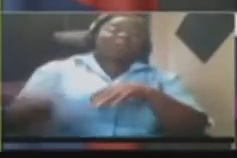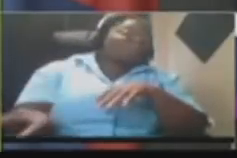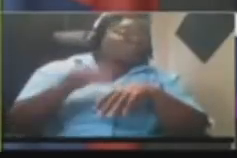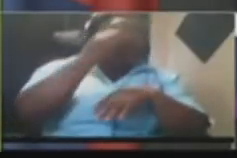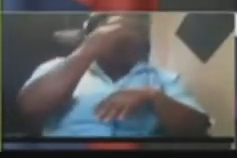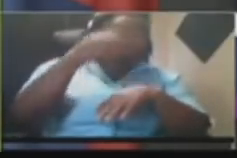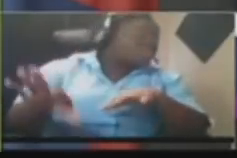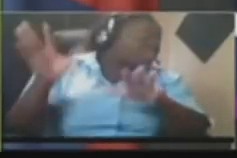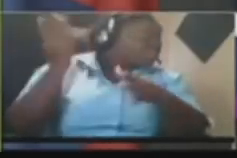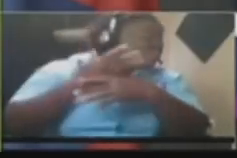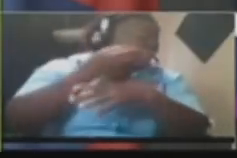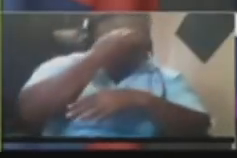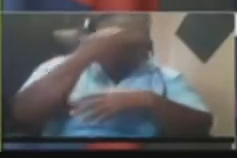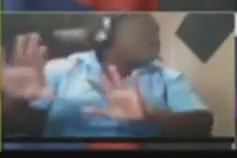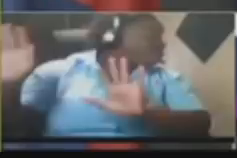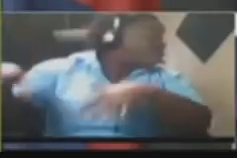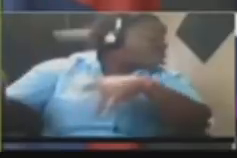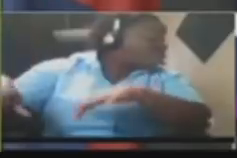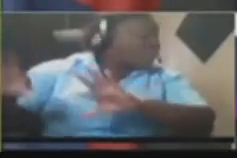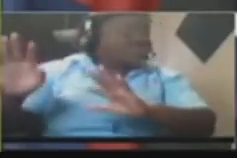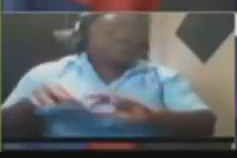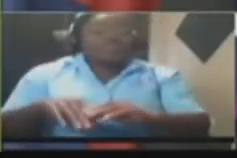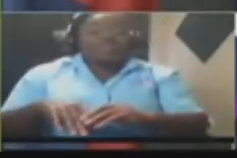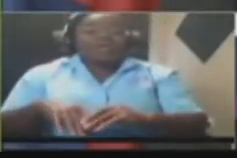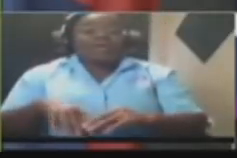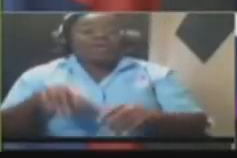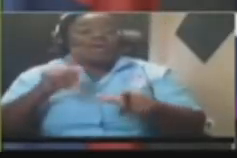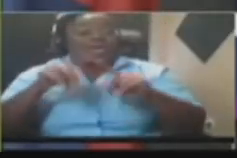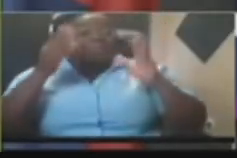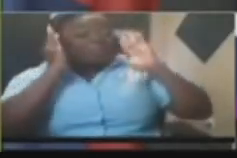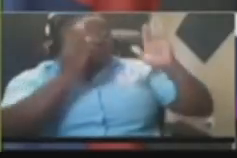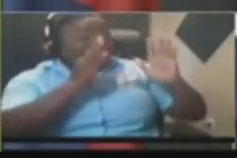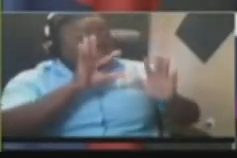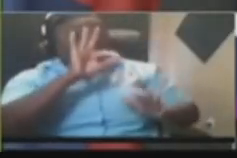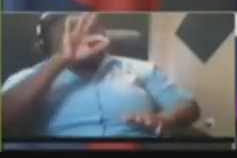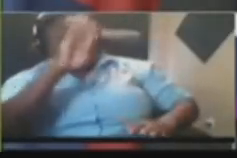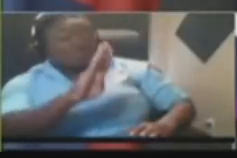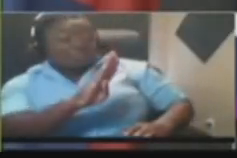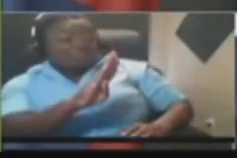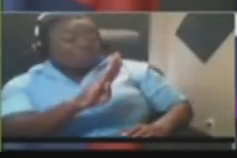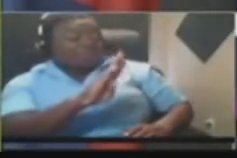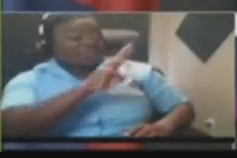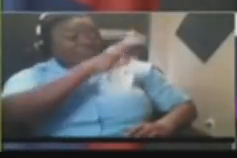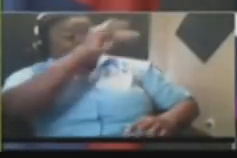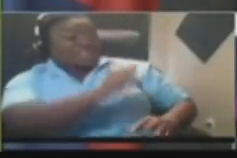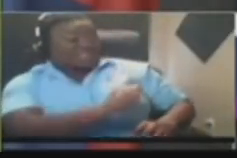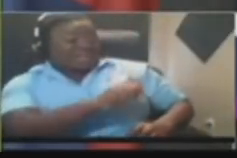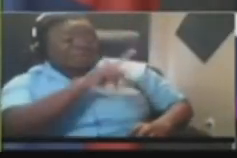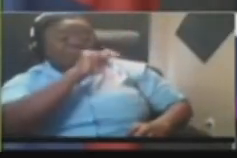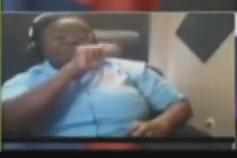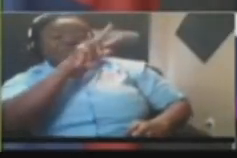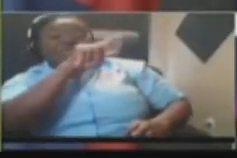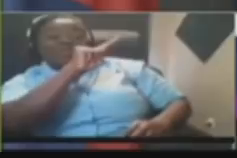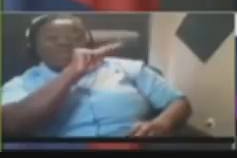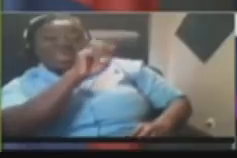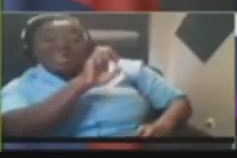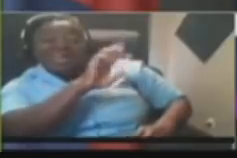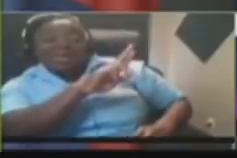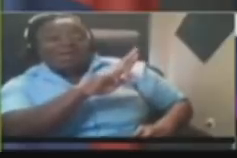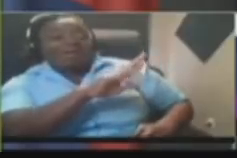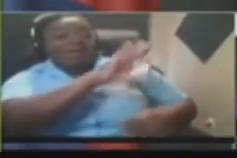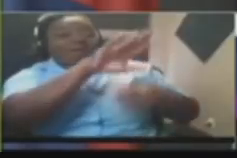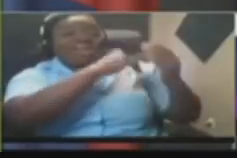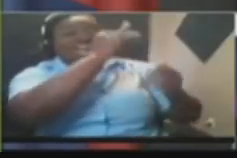to nameless, faceless foolishness on Facebook and wherever else, that is your choice. But when you make